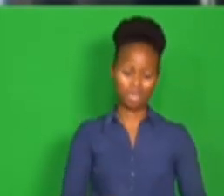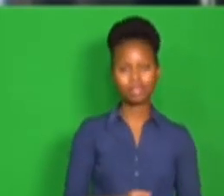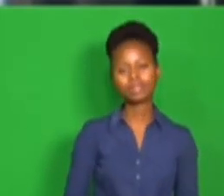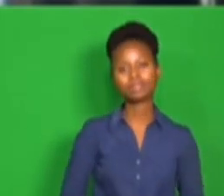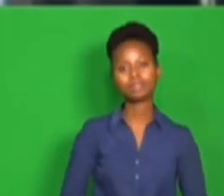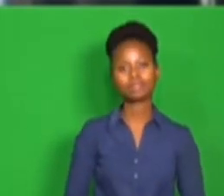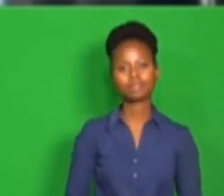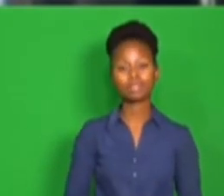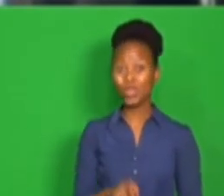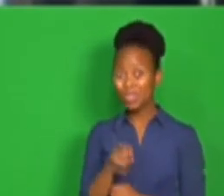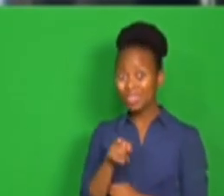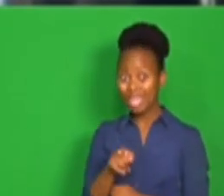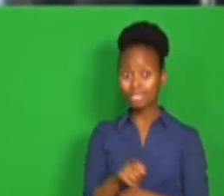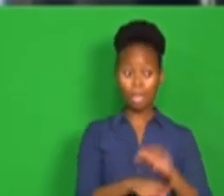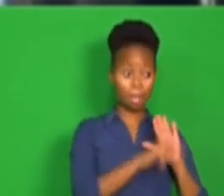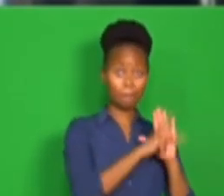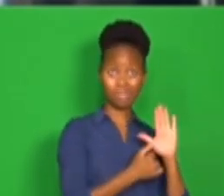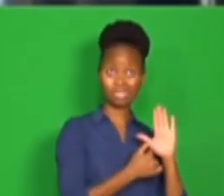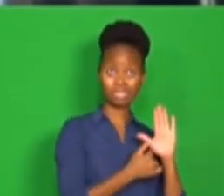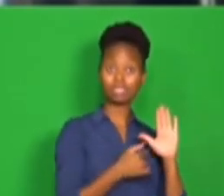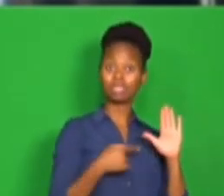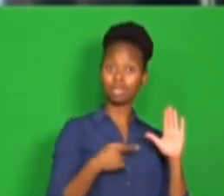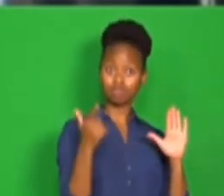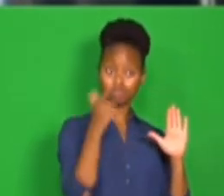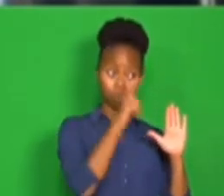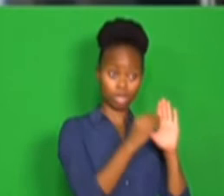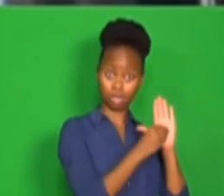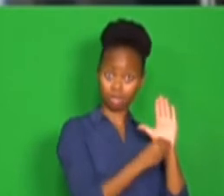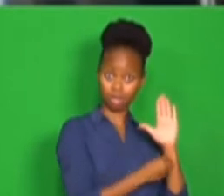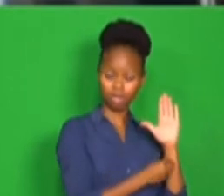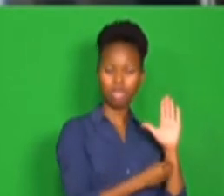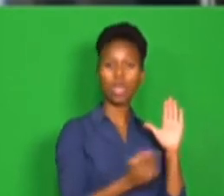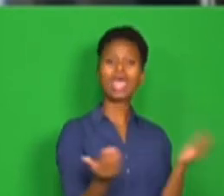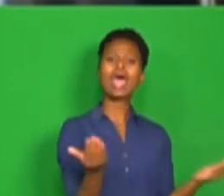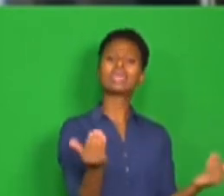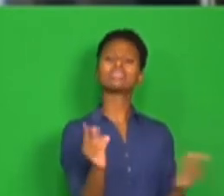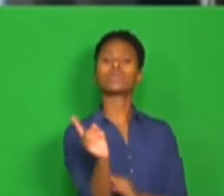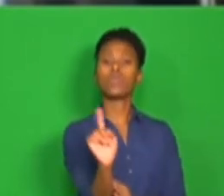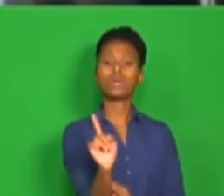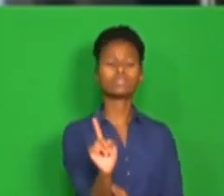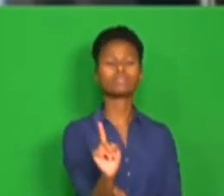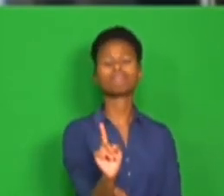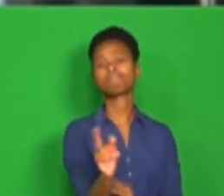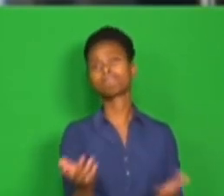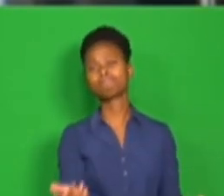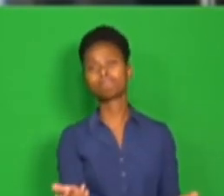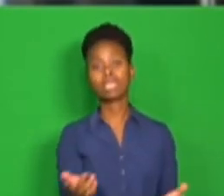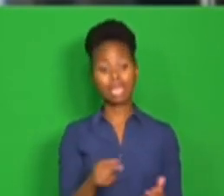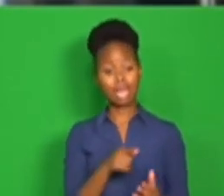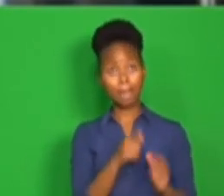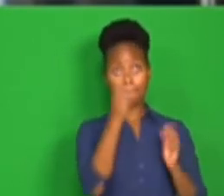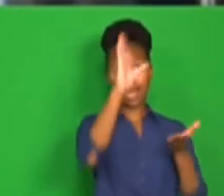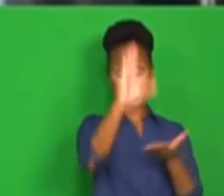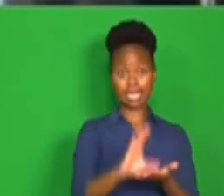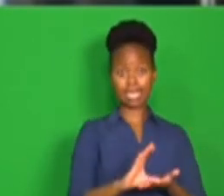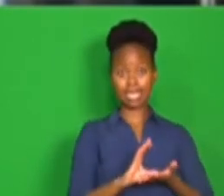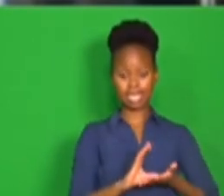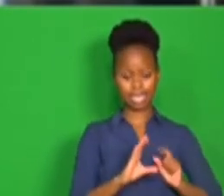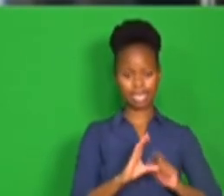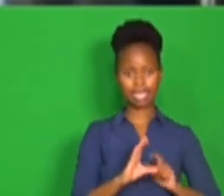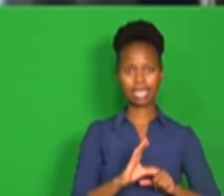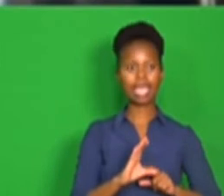requirements. These accommodative settings, we also expect that they should benefit the global growth, and it